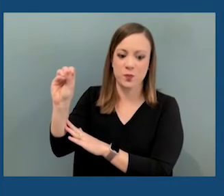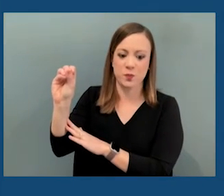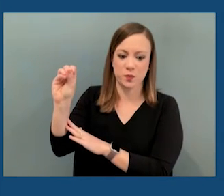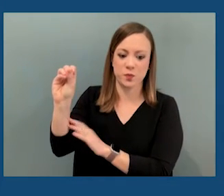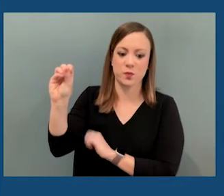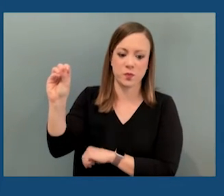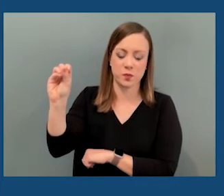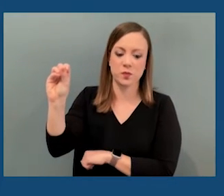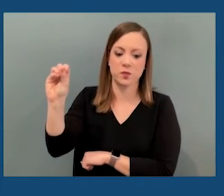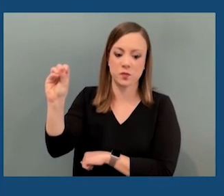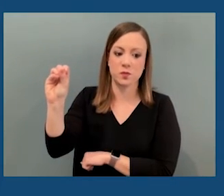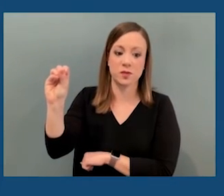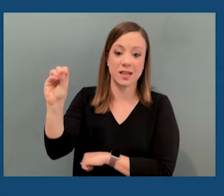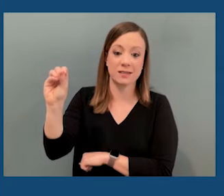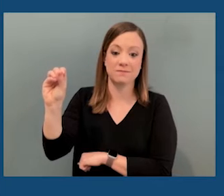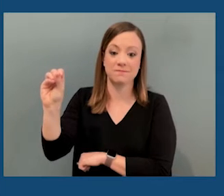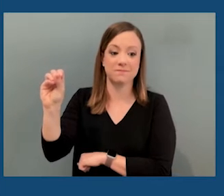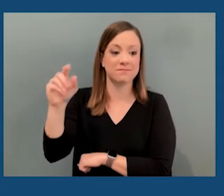otherwise known as